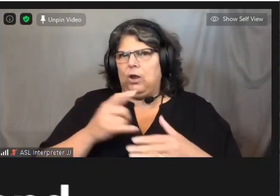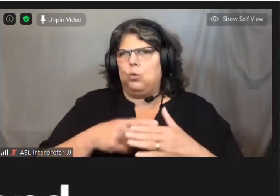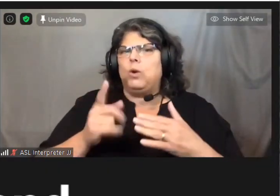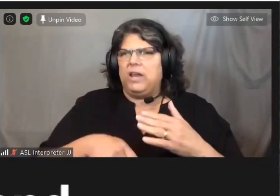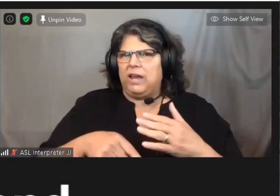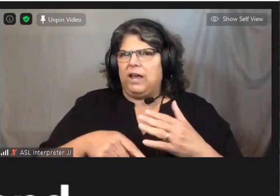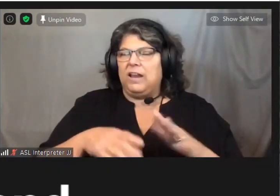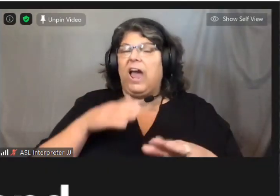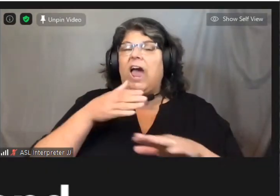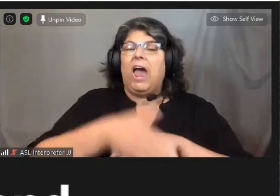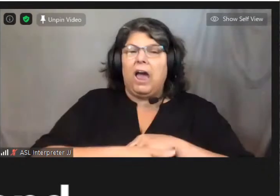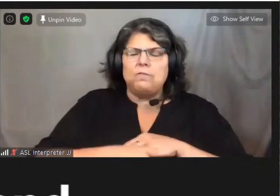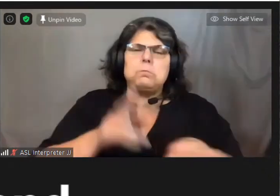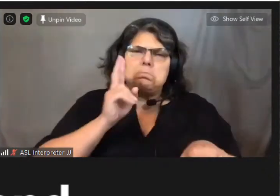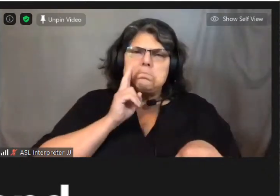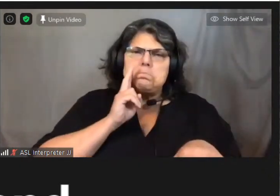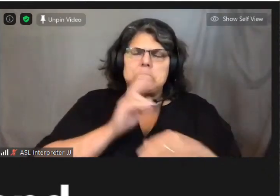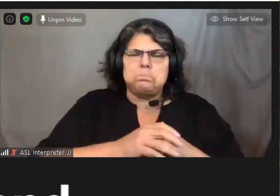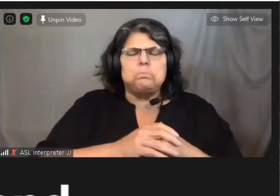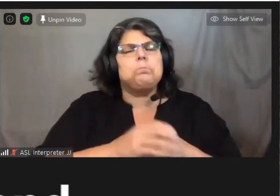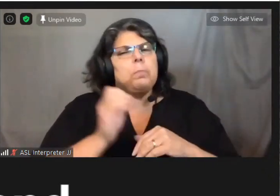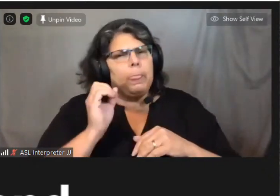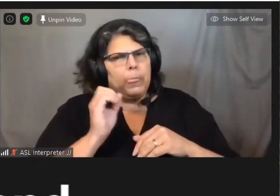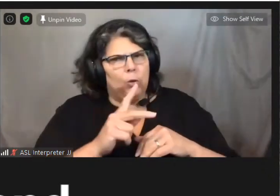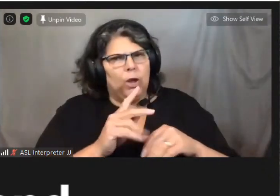Okay, great.